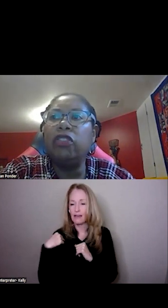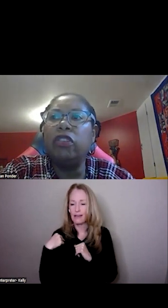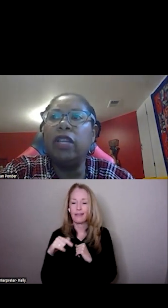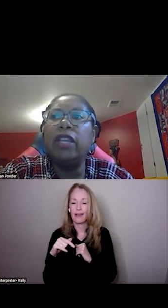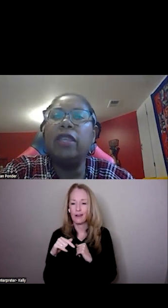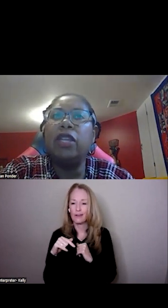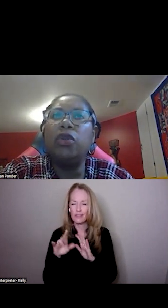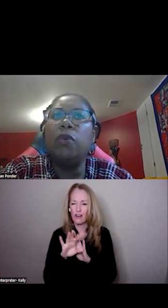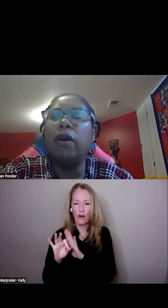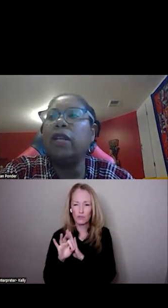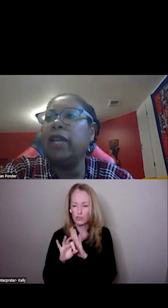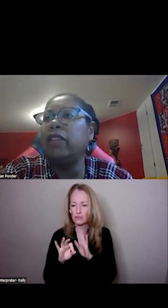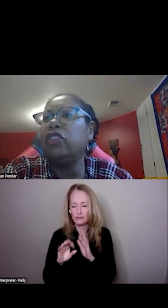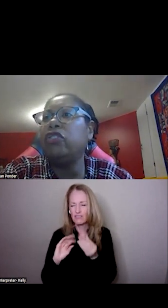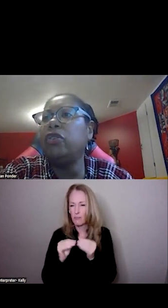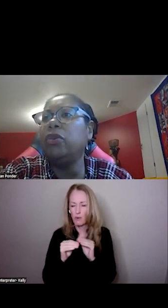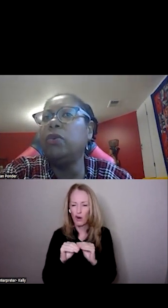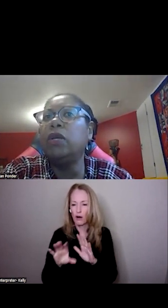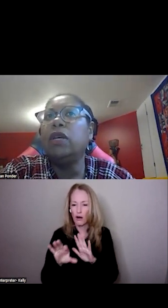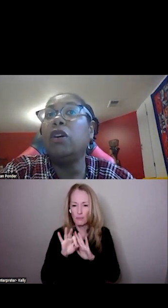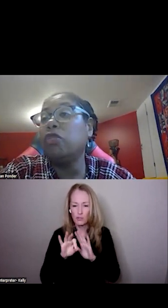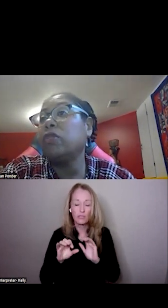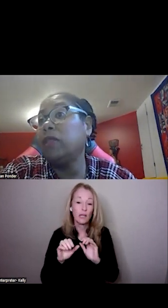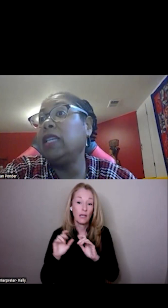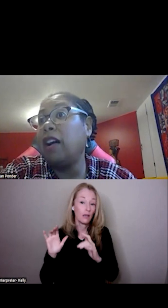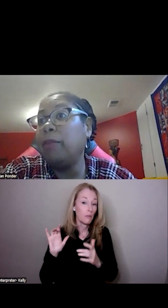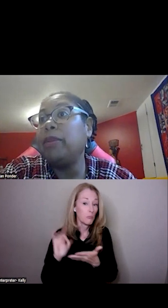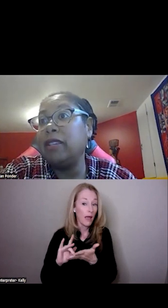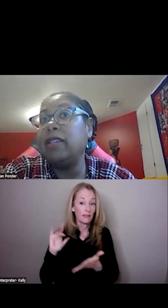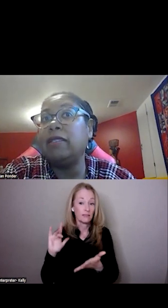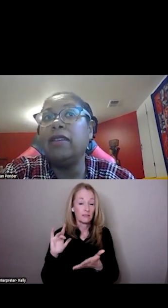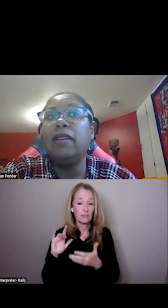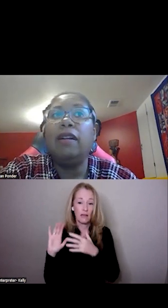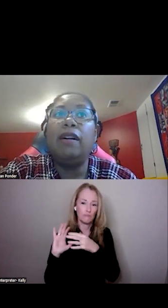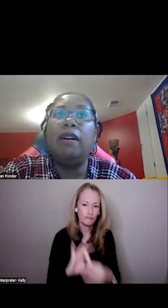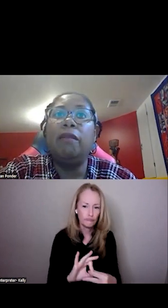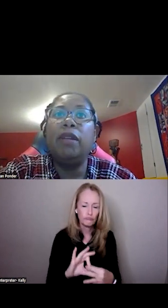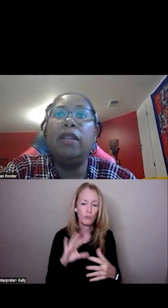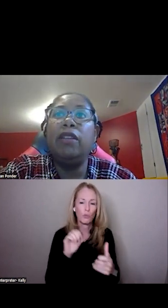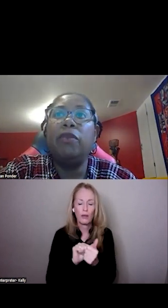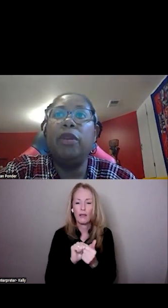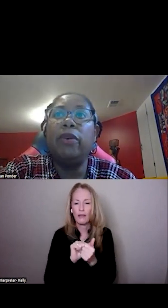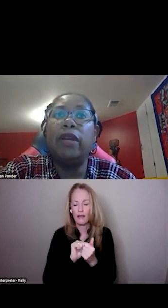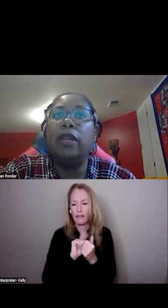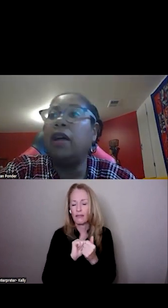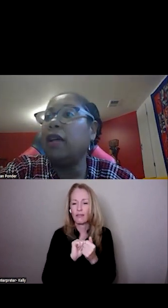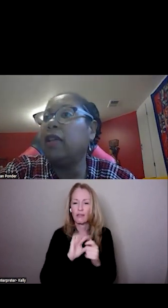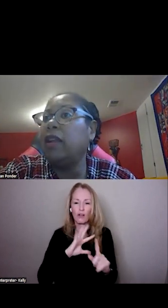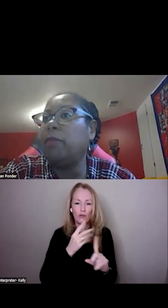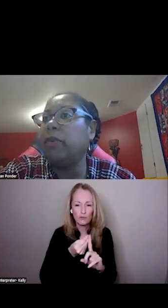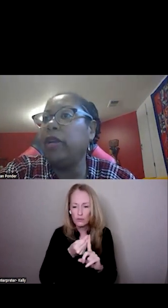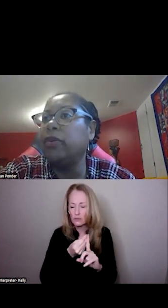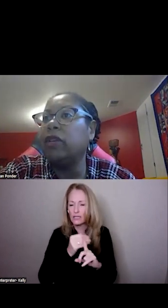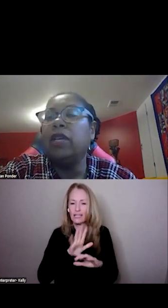an extension, and then you are connected to culturally competent Native American